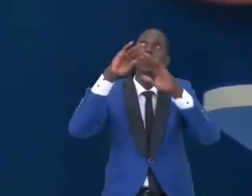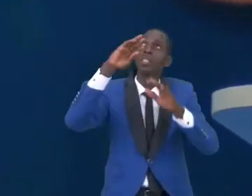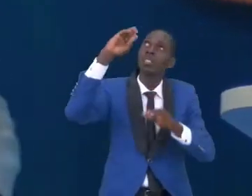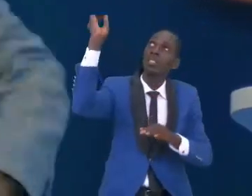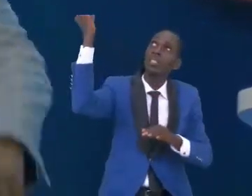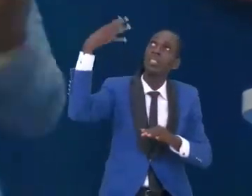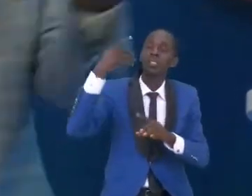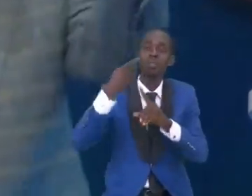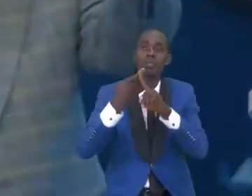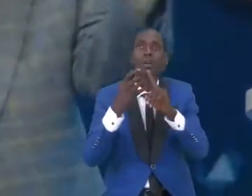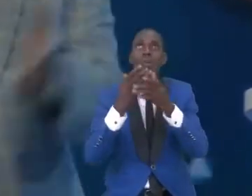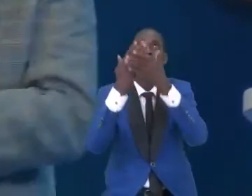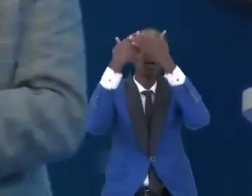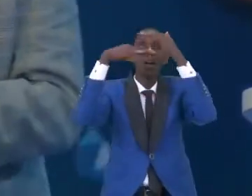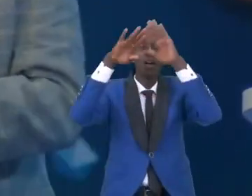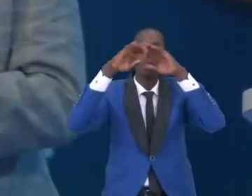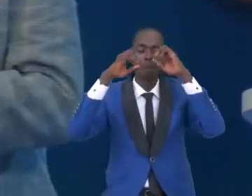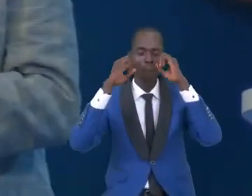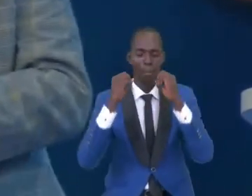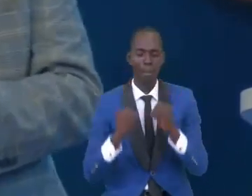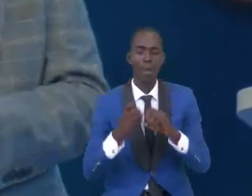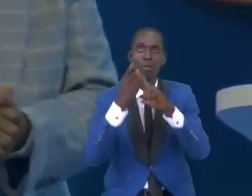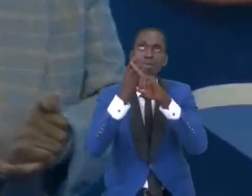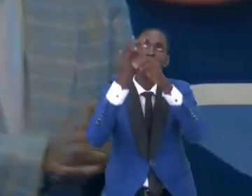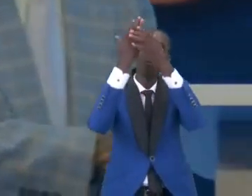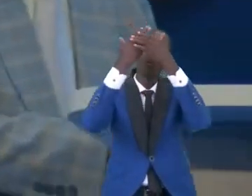heaven, power from heaven,